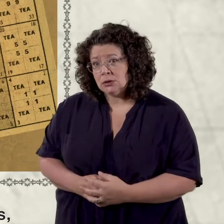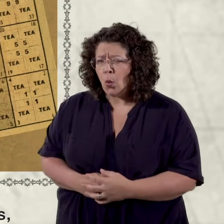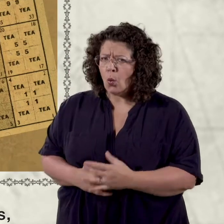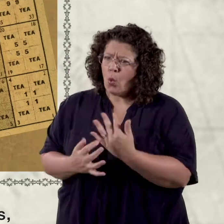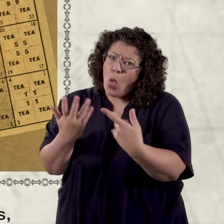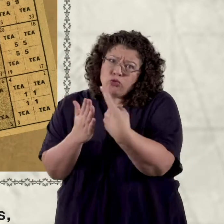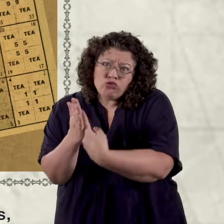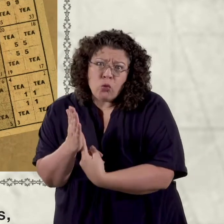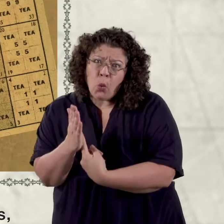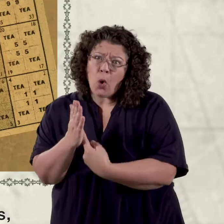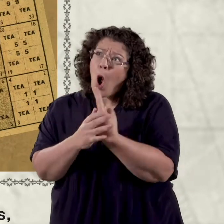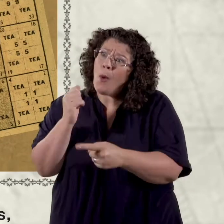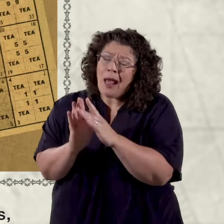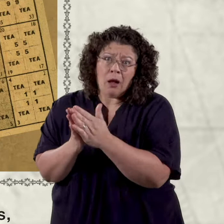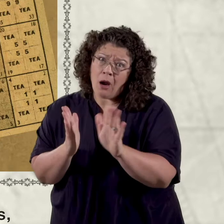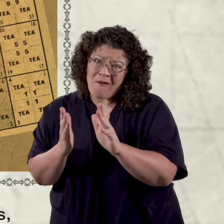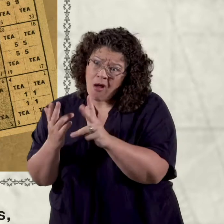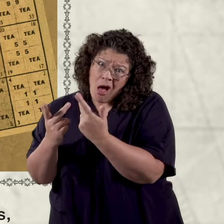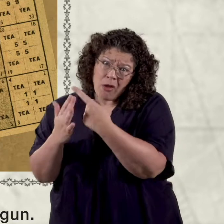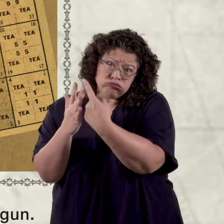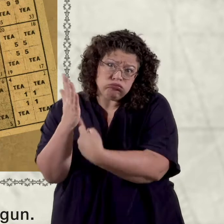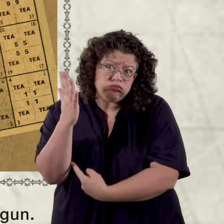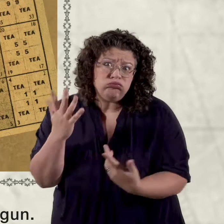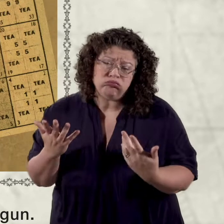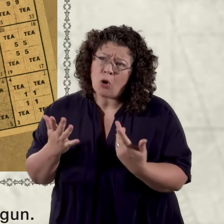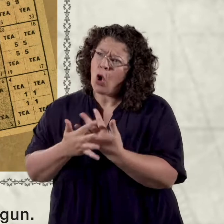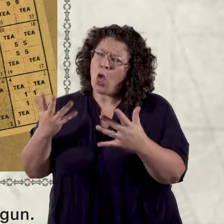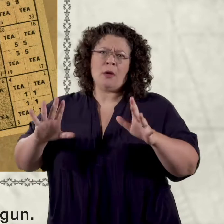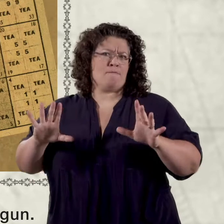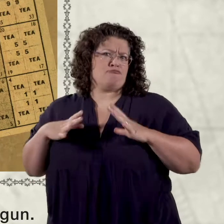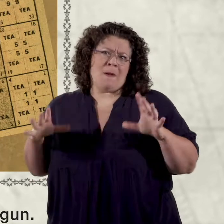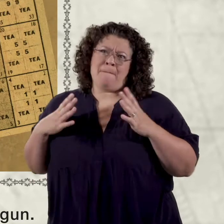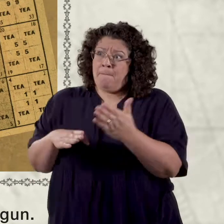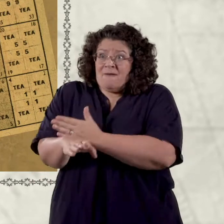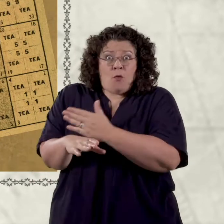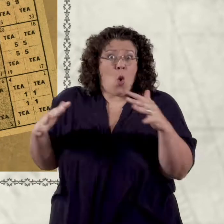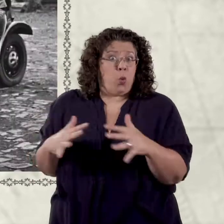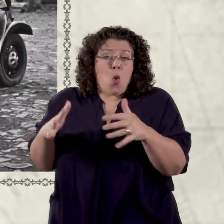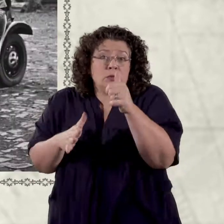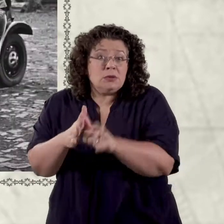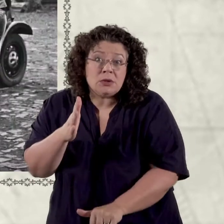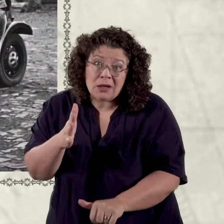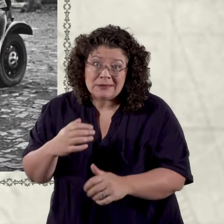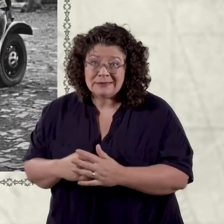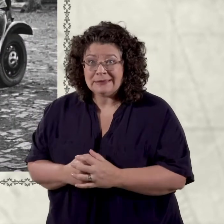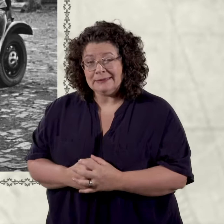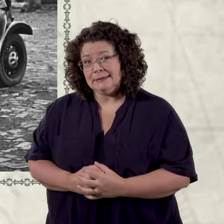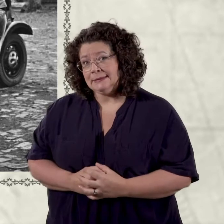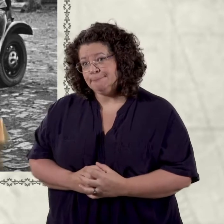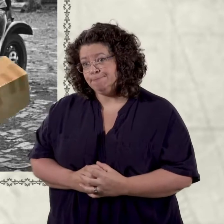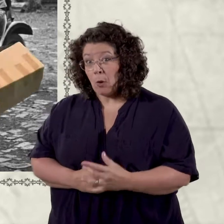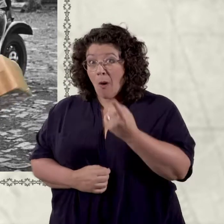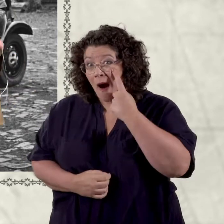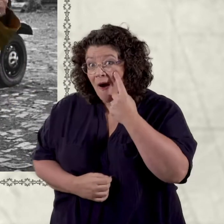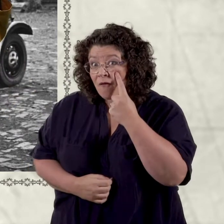the coupons. Now, there were loads of preparations, and that was even before the war began. Now, have a look at this. Now,